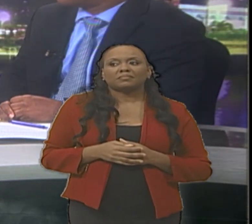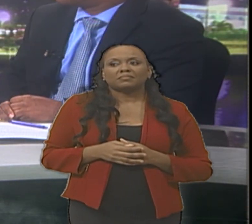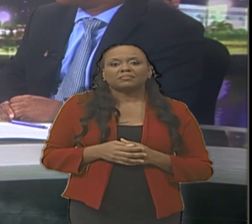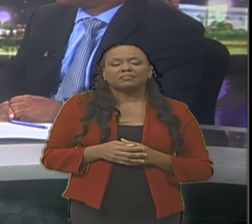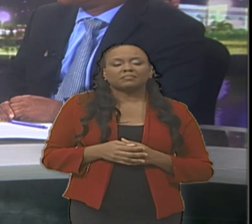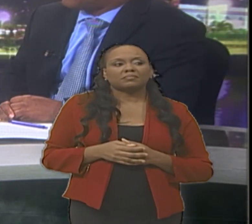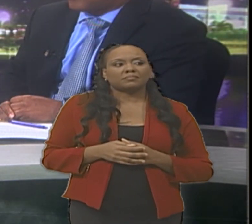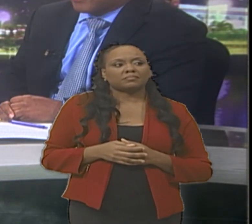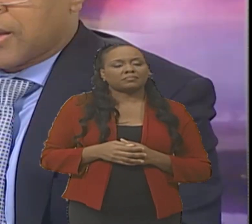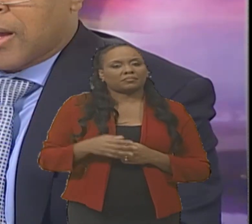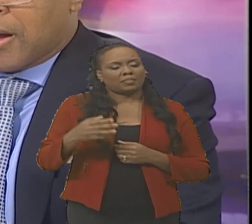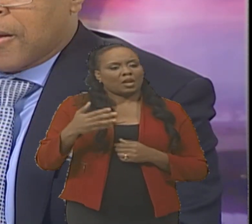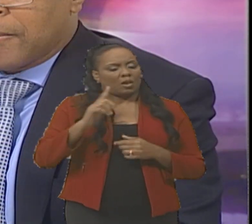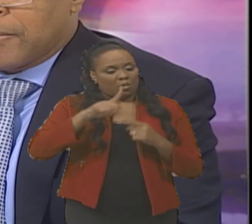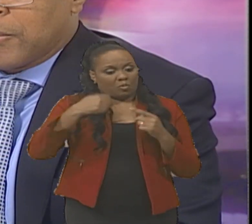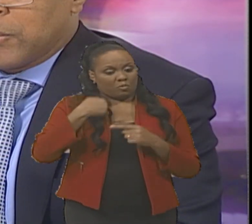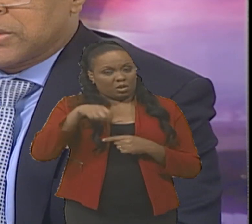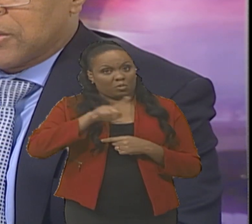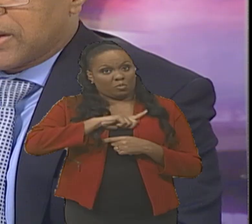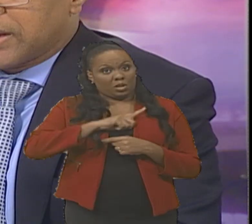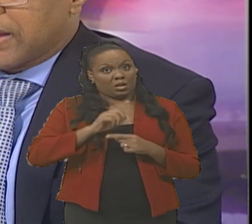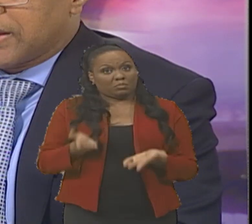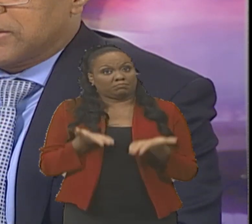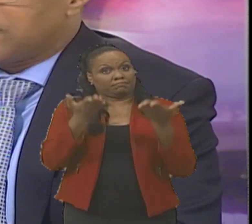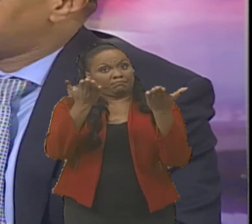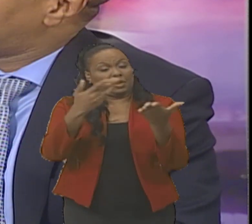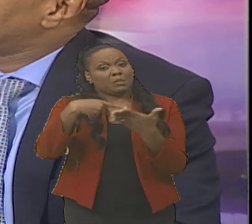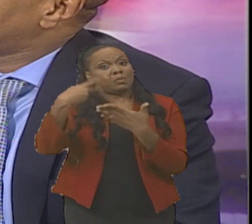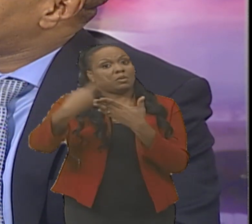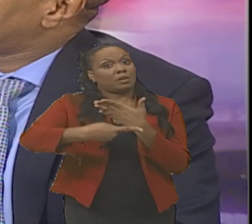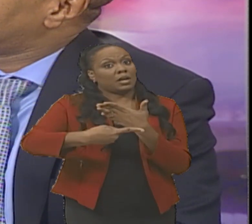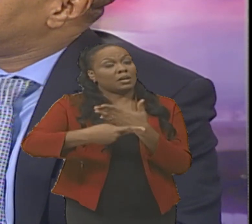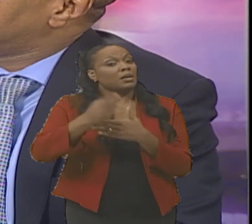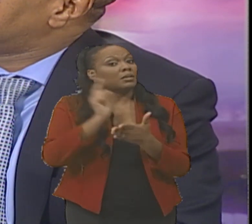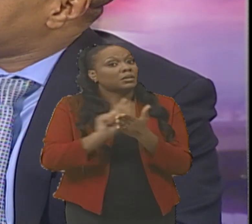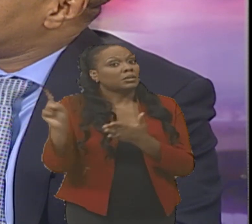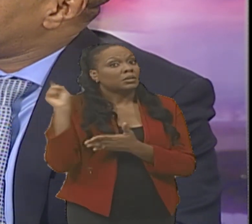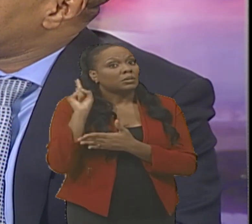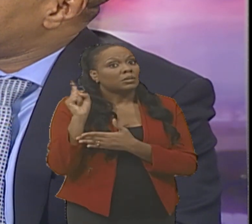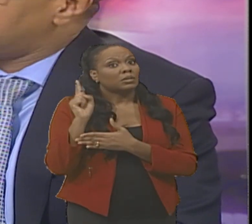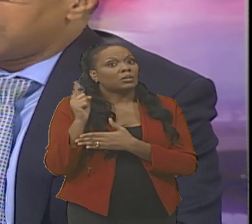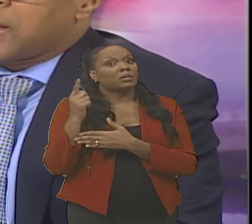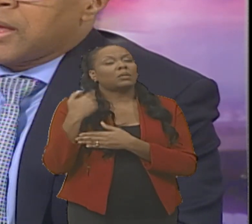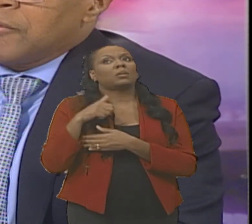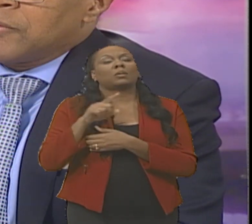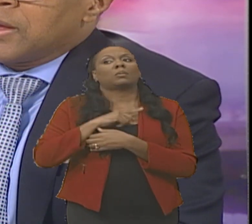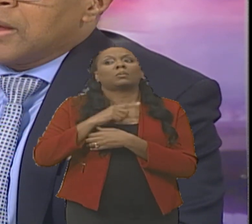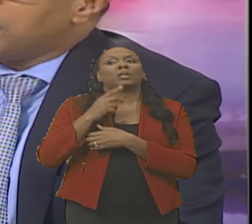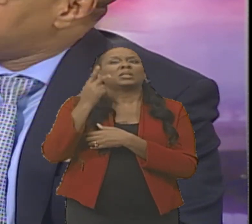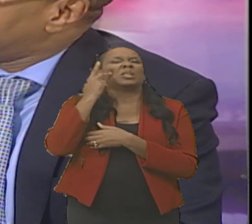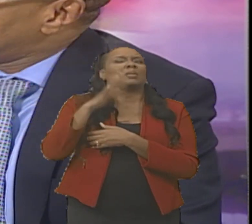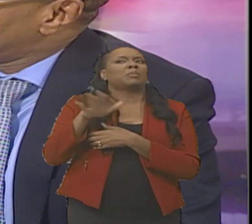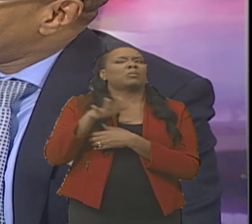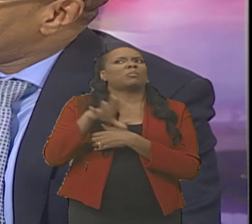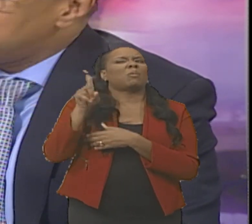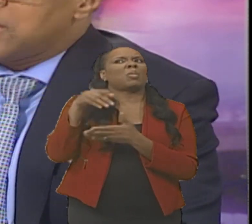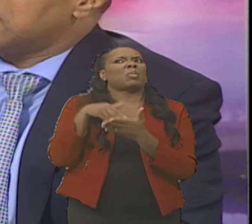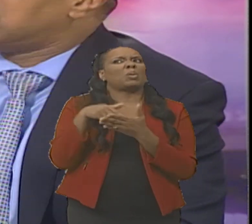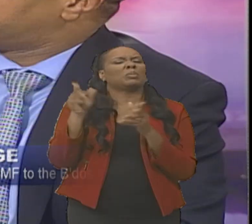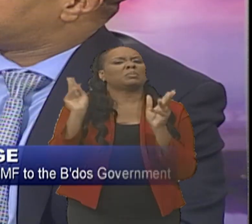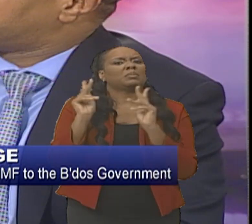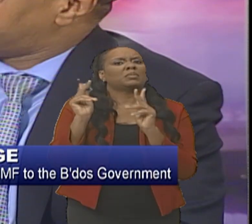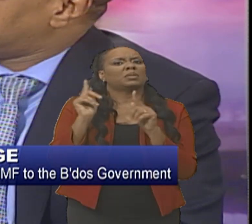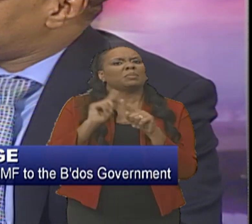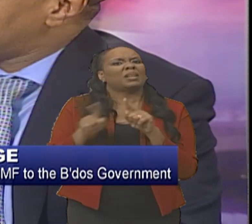a week ago, we saw it headlines of 1,000 being sent home. If, in my view,